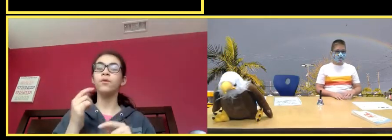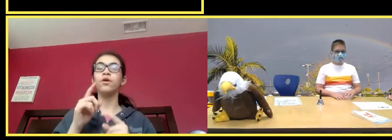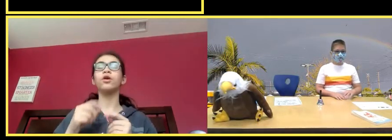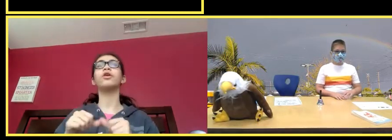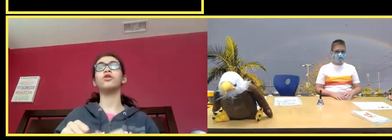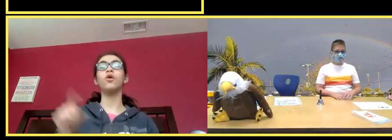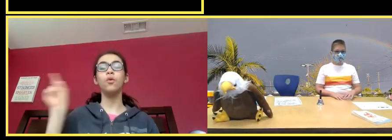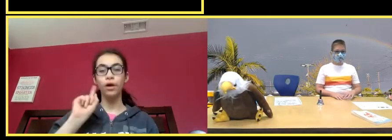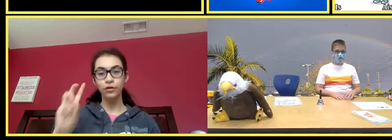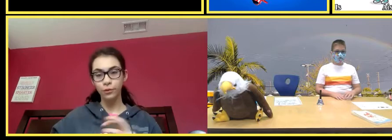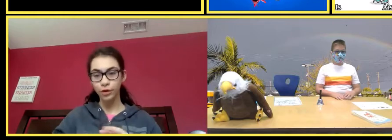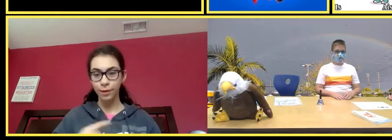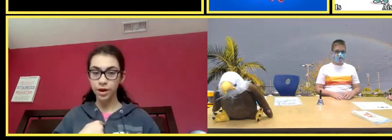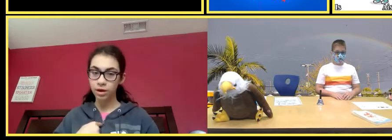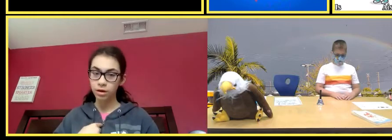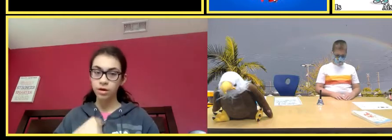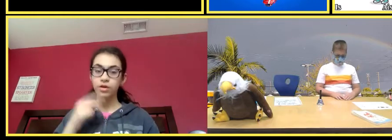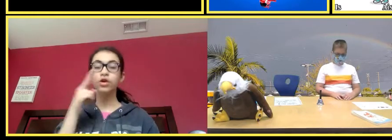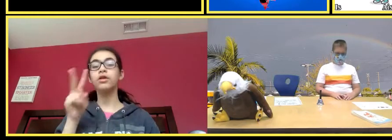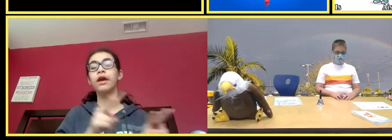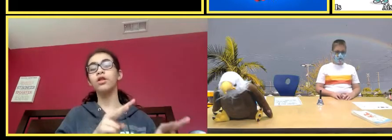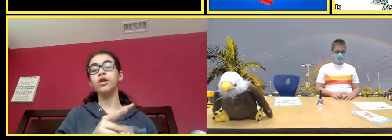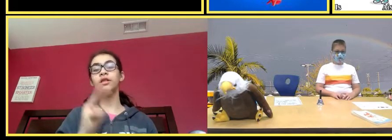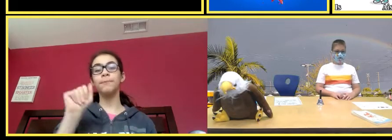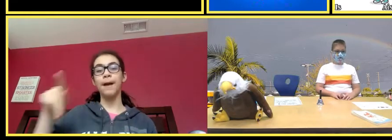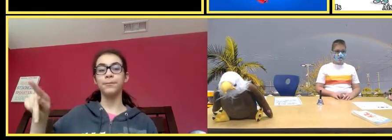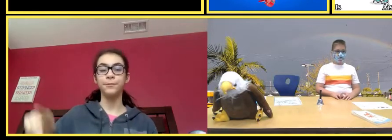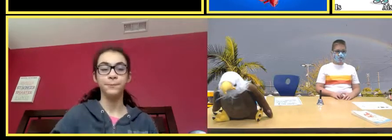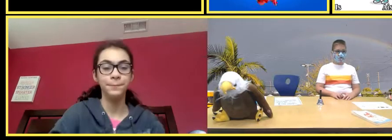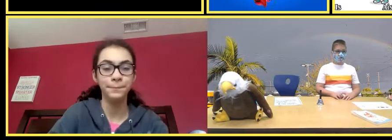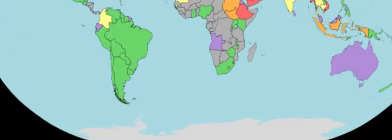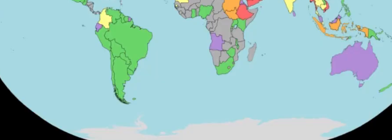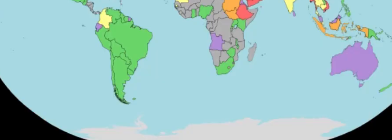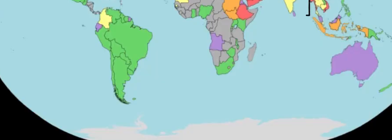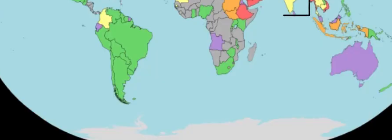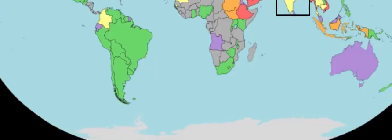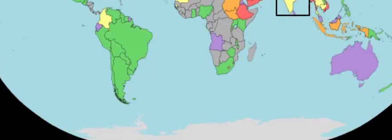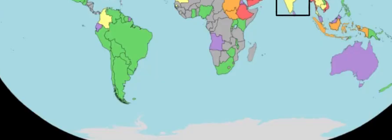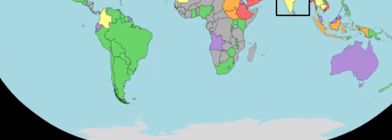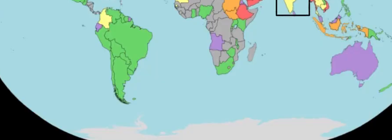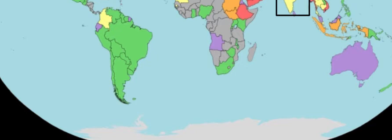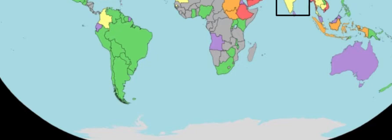Today we're going to continue where the one high to take a look at this map.